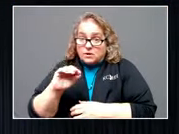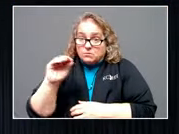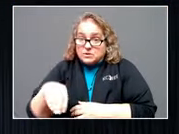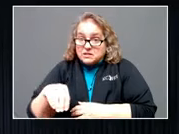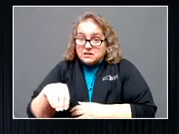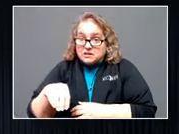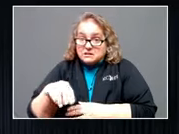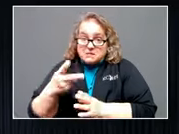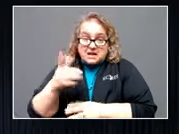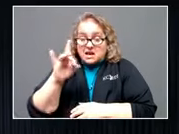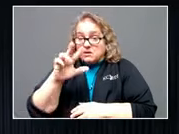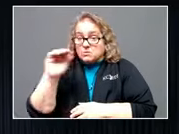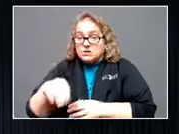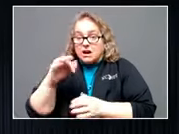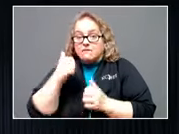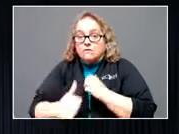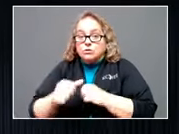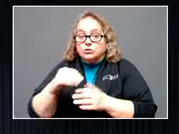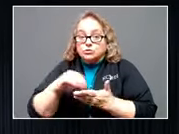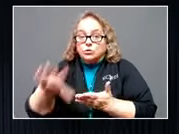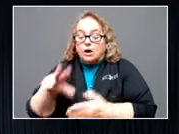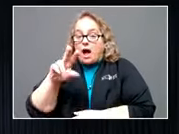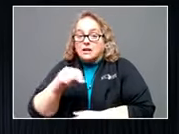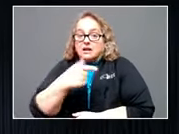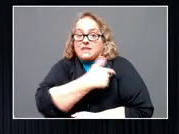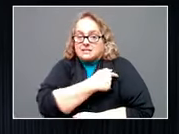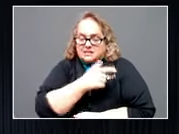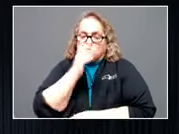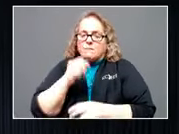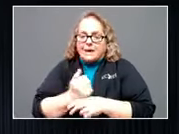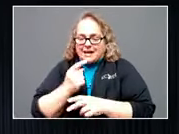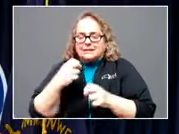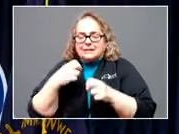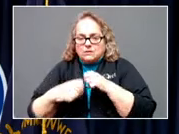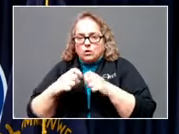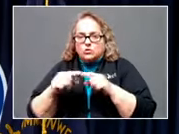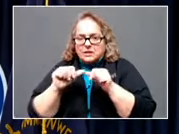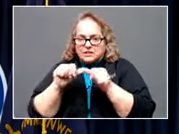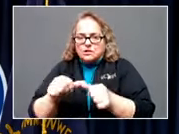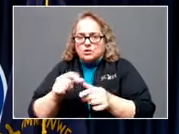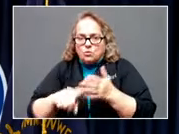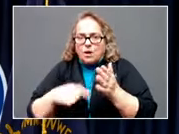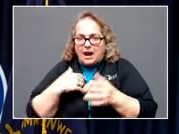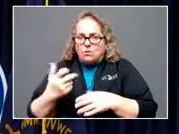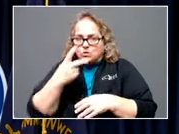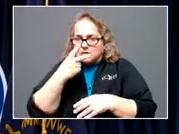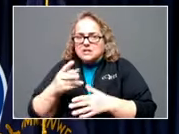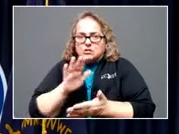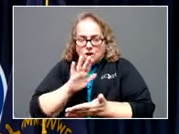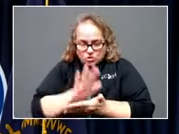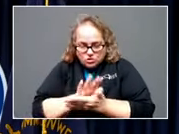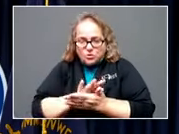of every student in there unvaccinated. That's going to make it very, very difficult to continue what I want to see, which is our kids